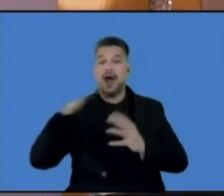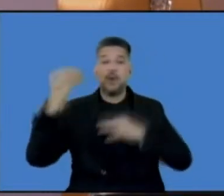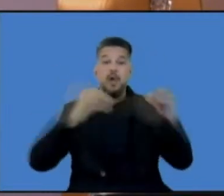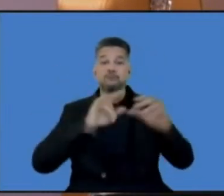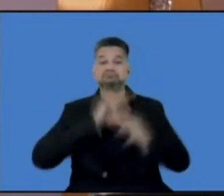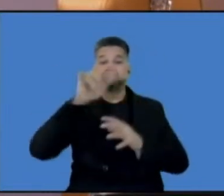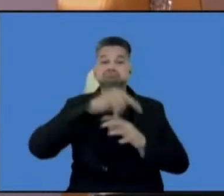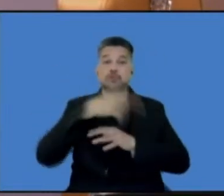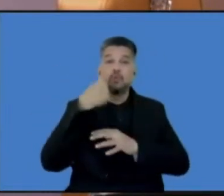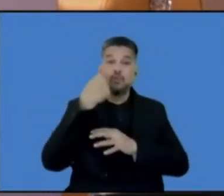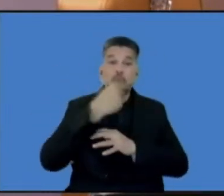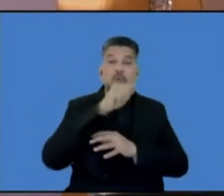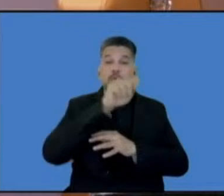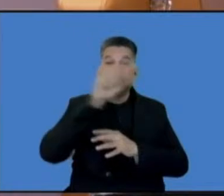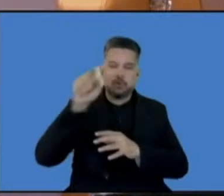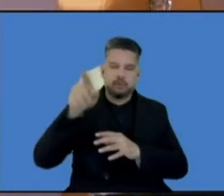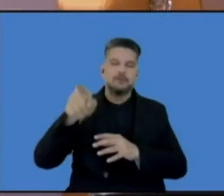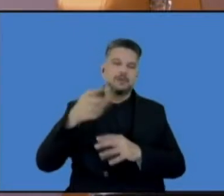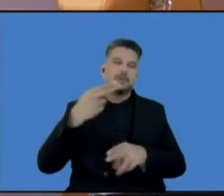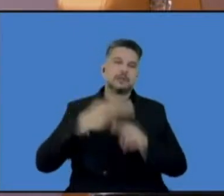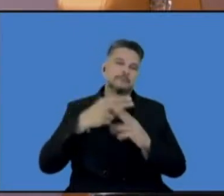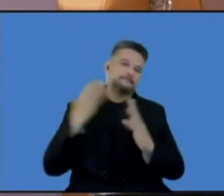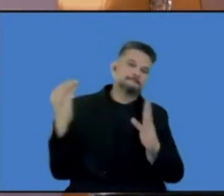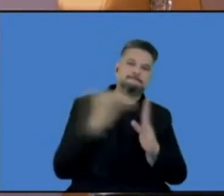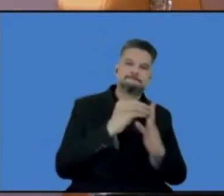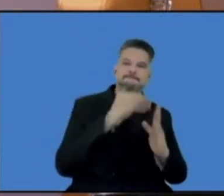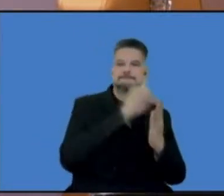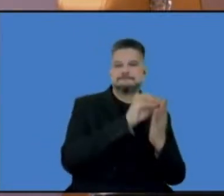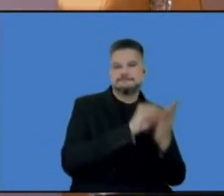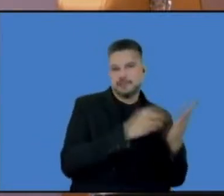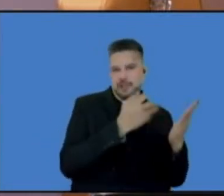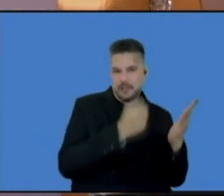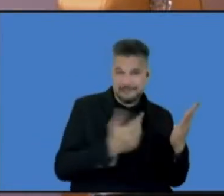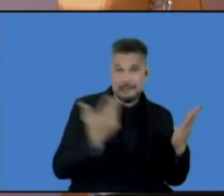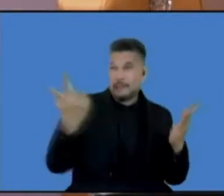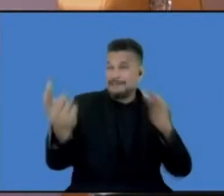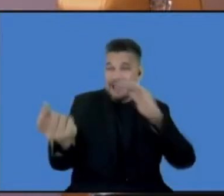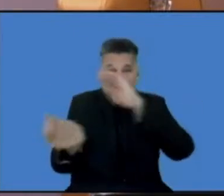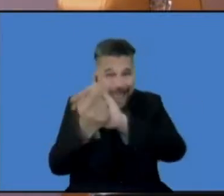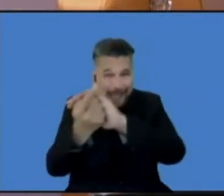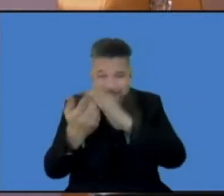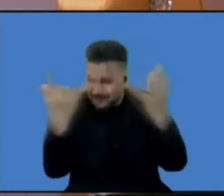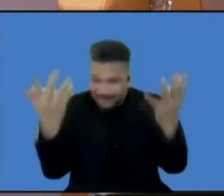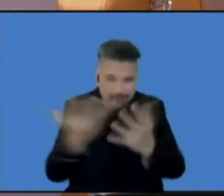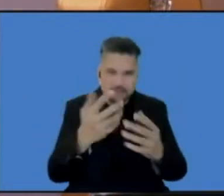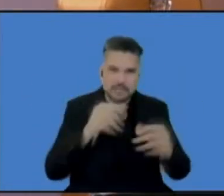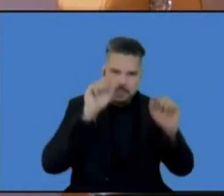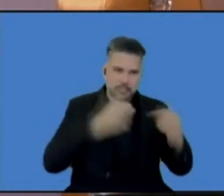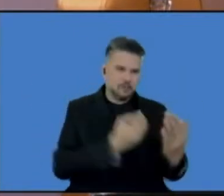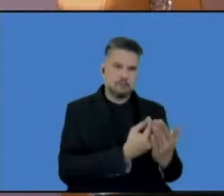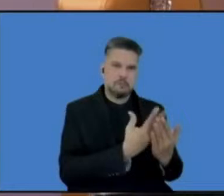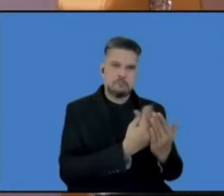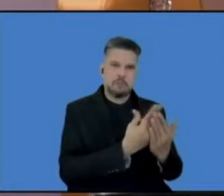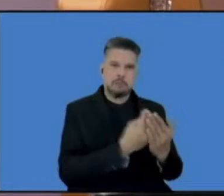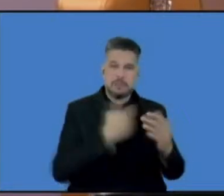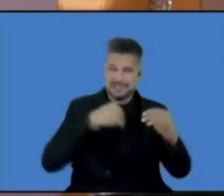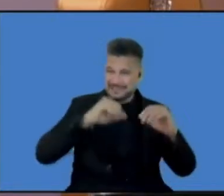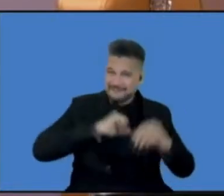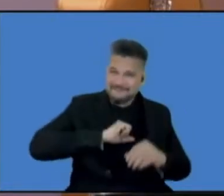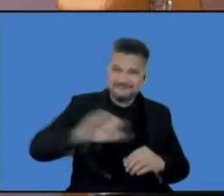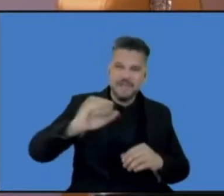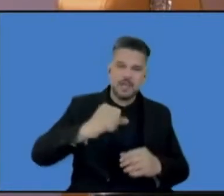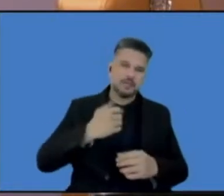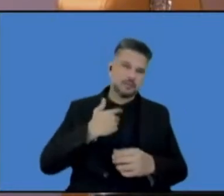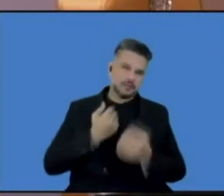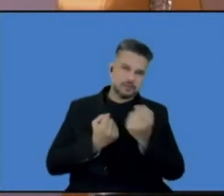status. So if something bad happen, we can definitely extend our help and support and assistance. And of course, consular